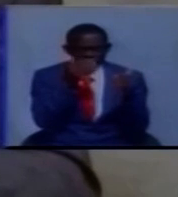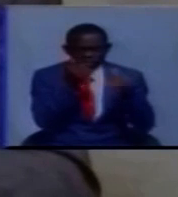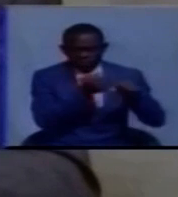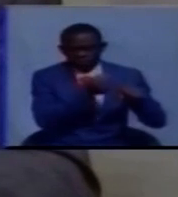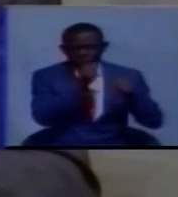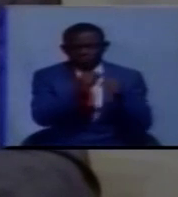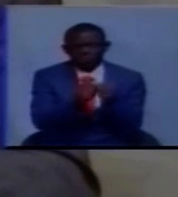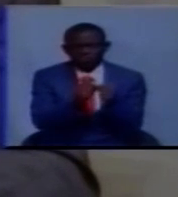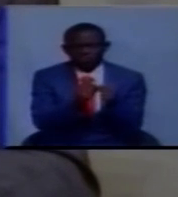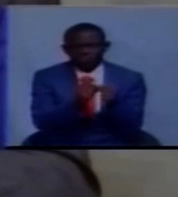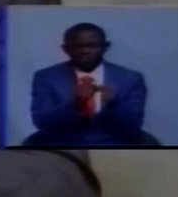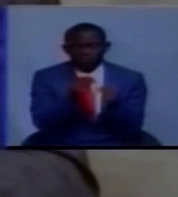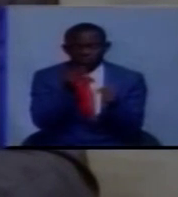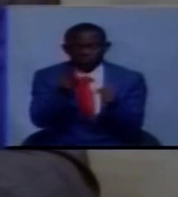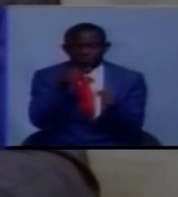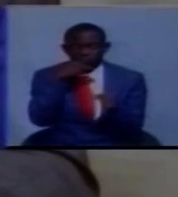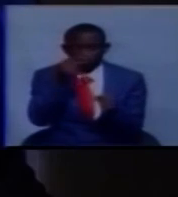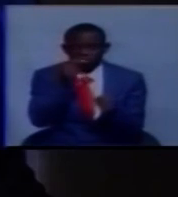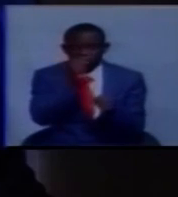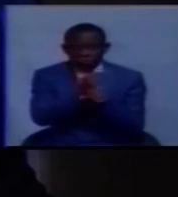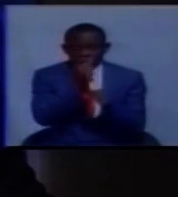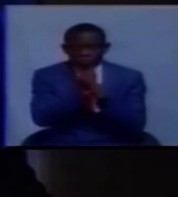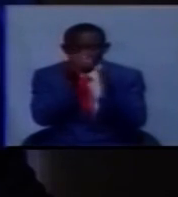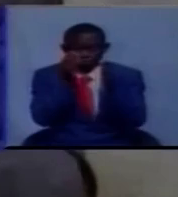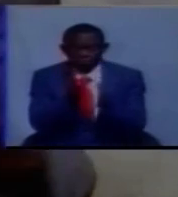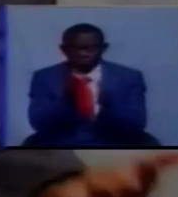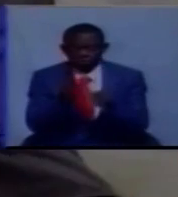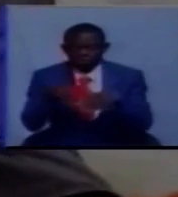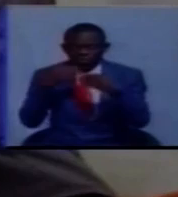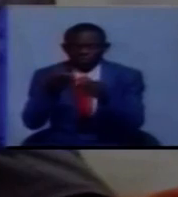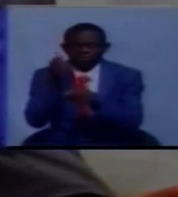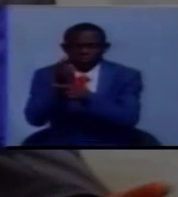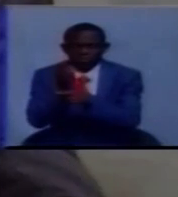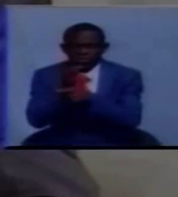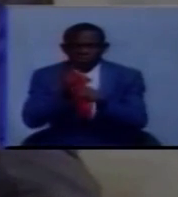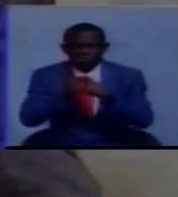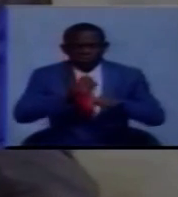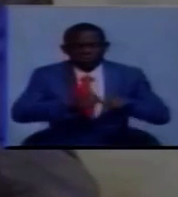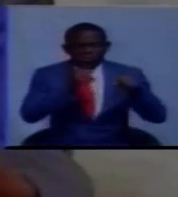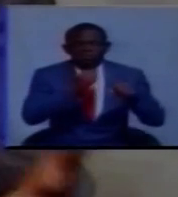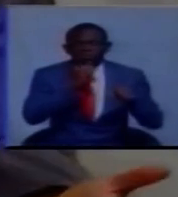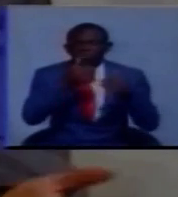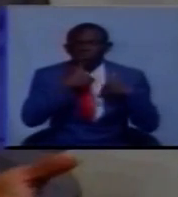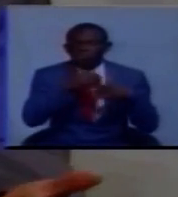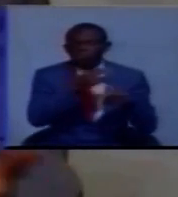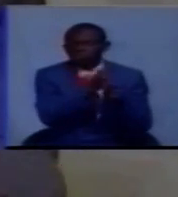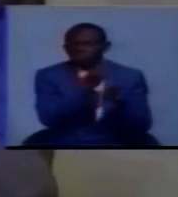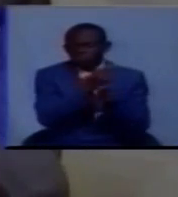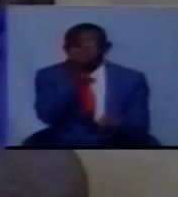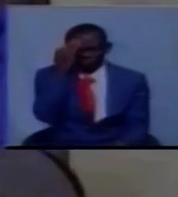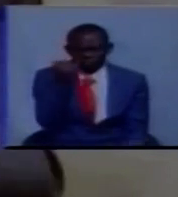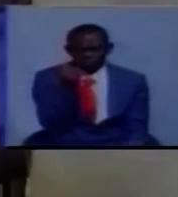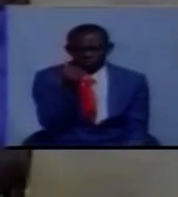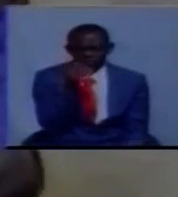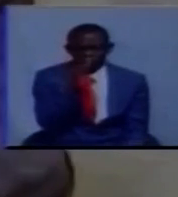given the right and the employer has no right? I say, my friend, in the Bill of Rights. There is freedom of movement, freedom